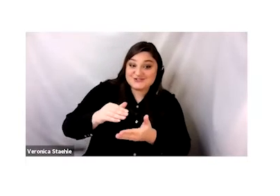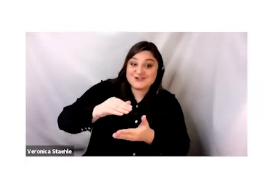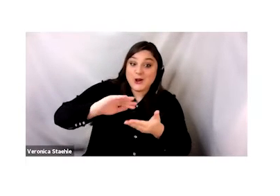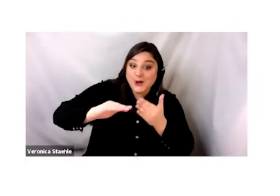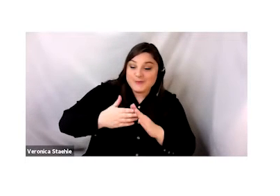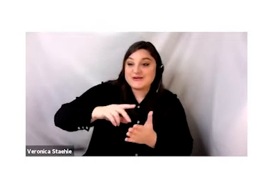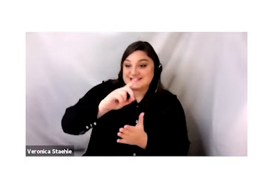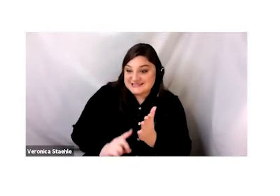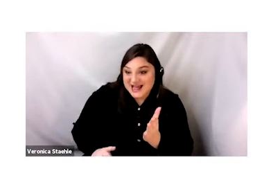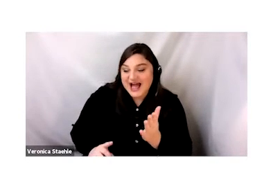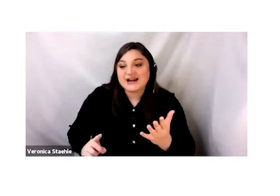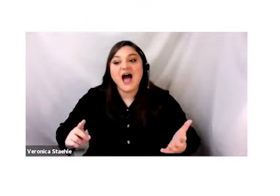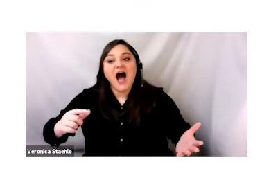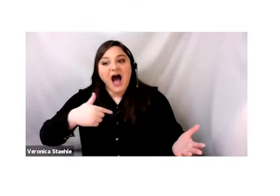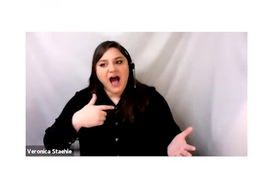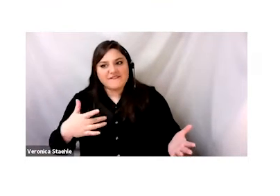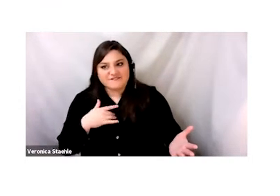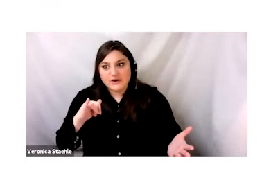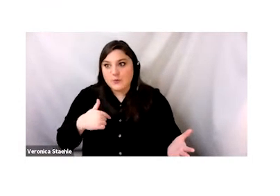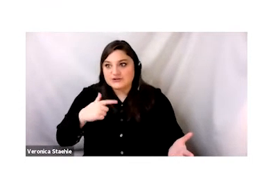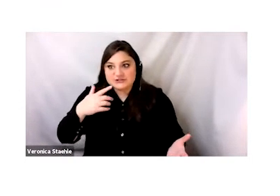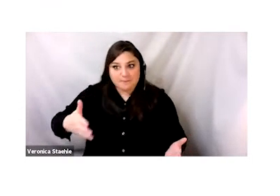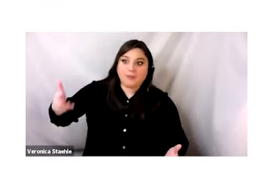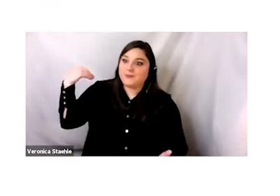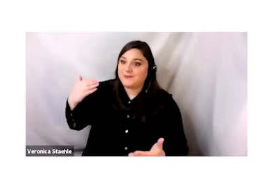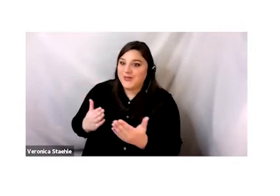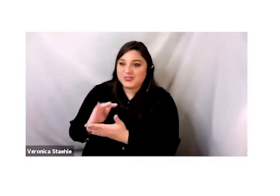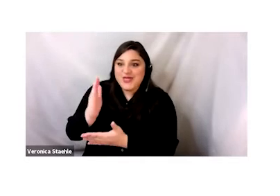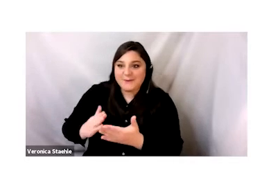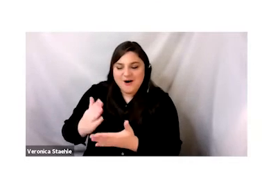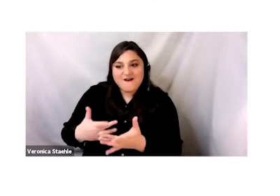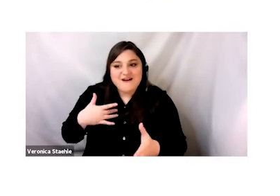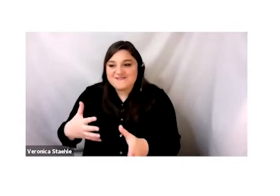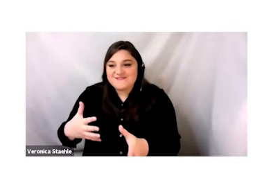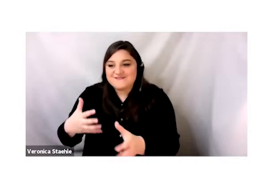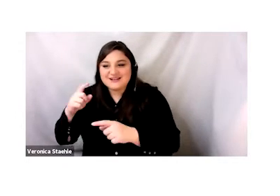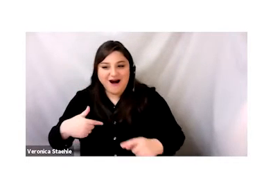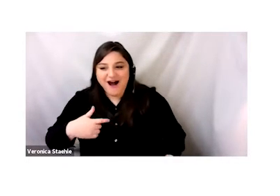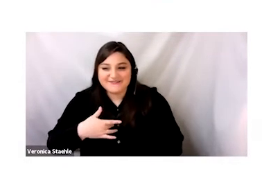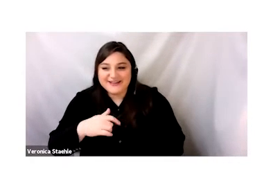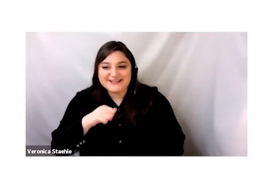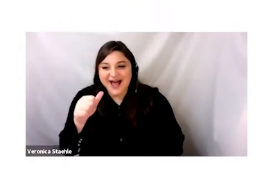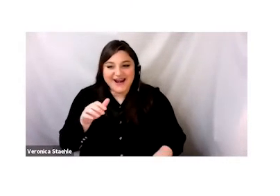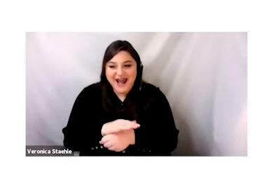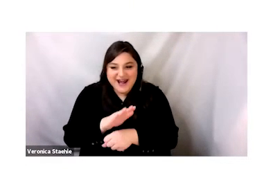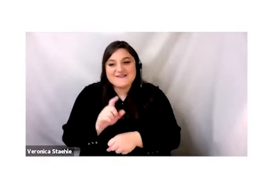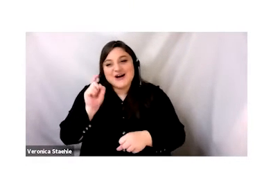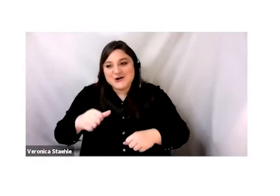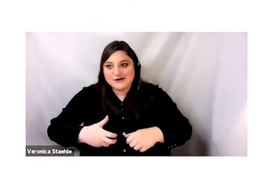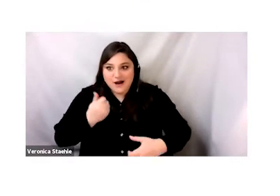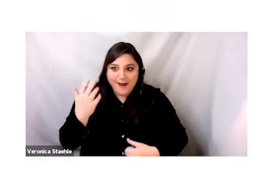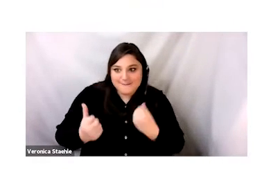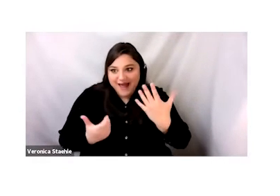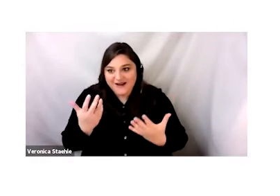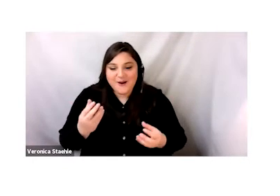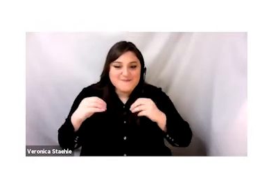quick, but I question. All right. So now going to introduction to equity-centered community design. This is the framework you saw on the